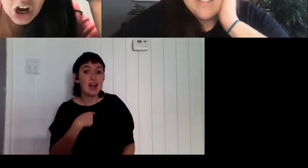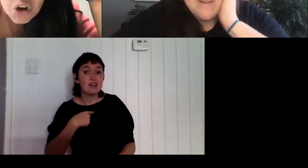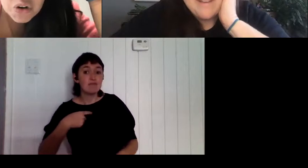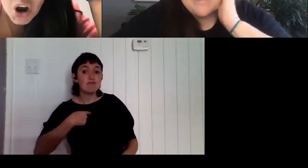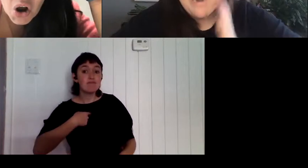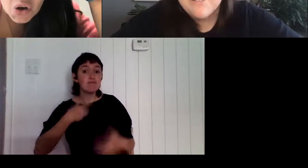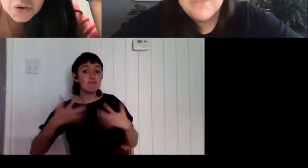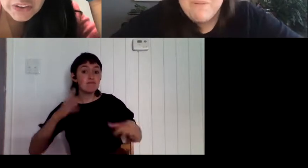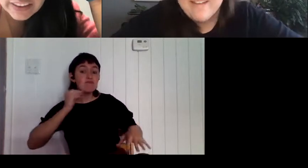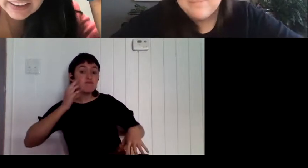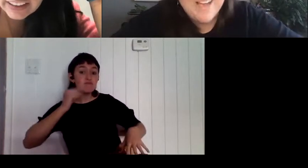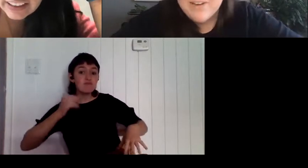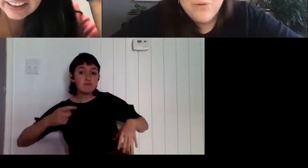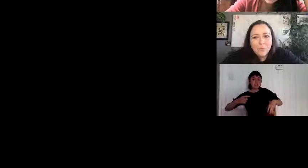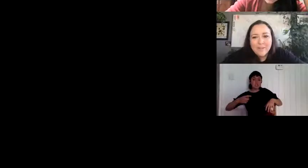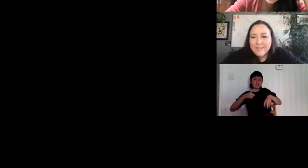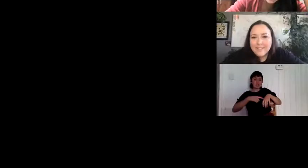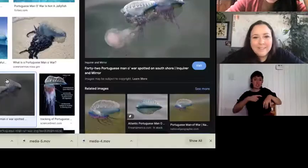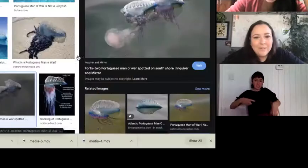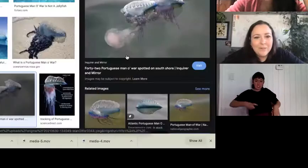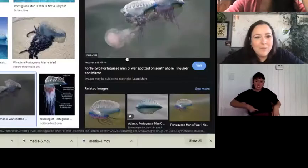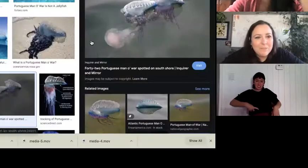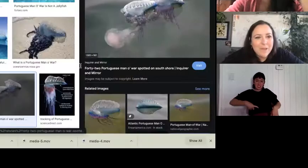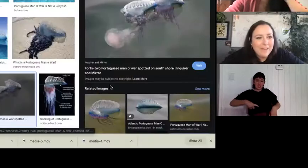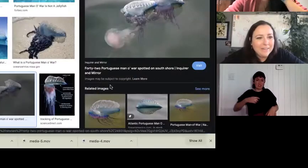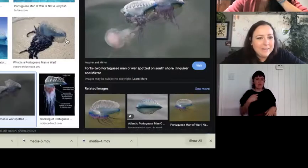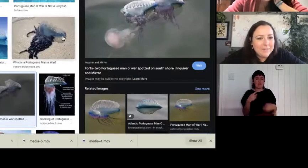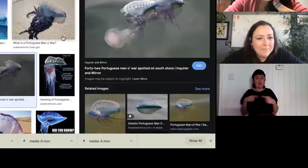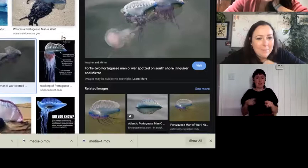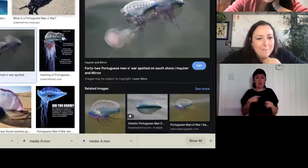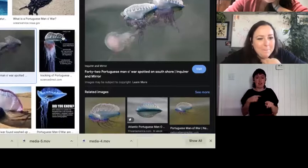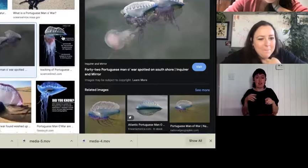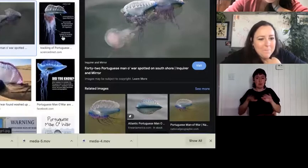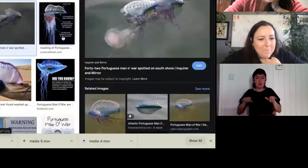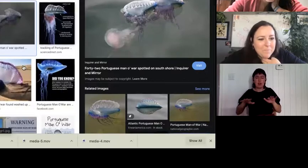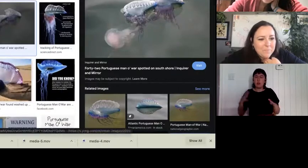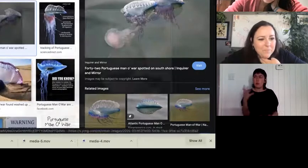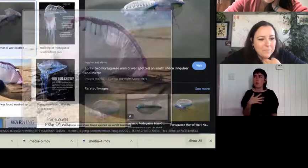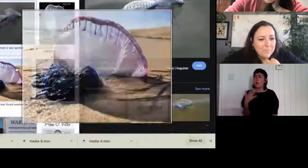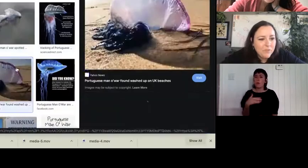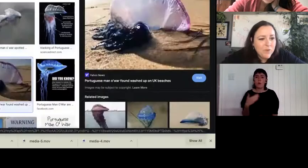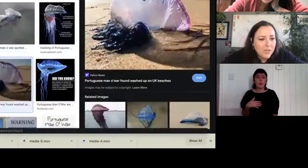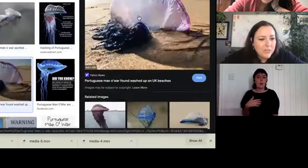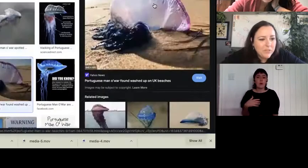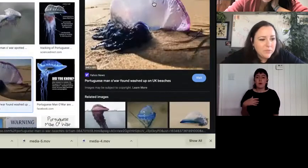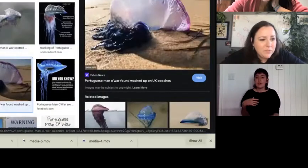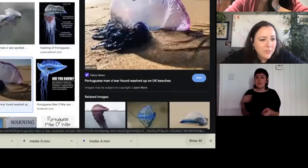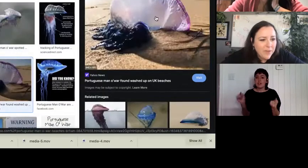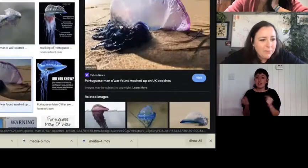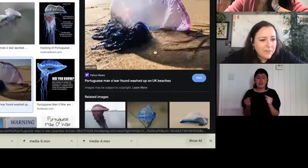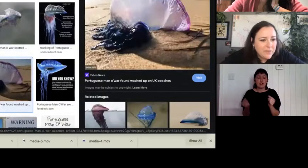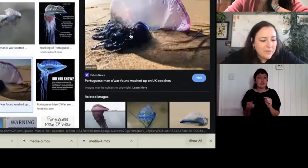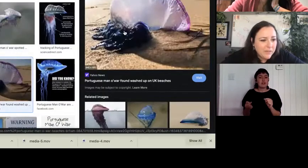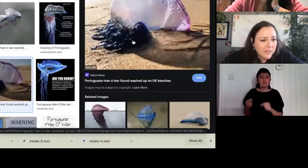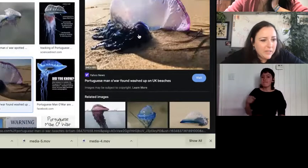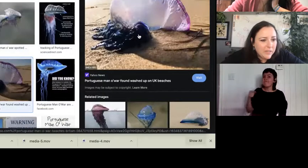across the stomach when I was swimming and I was like, I'll just pull them up so that you can see they, they are, they are very pretty, but